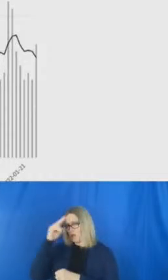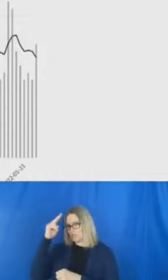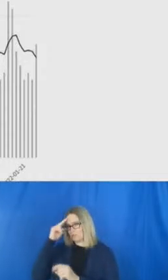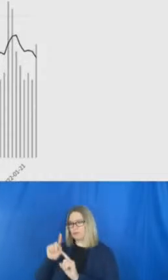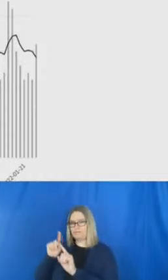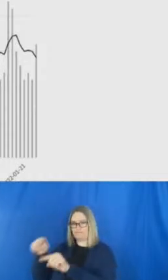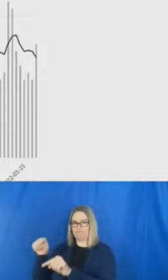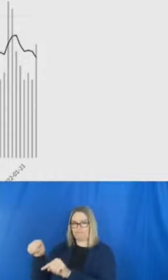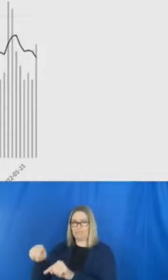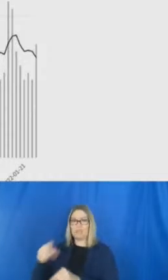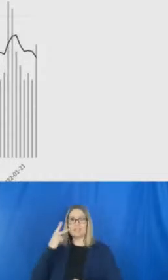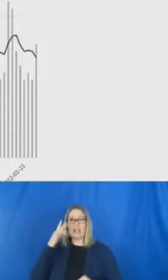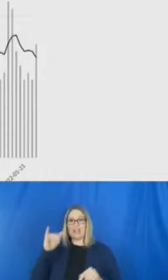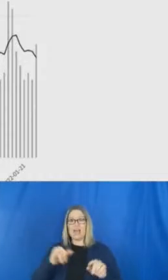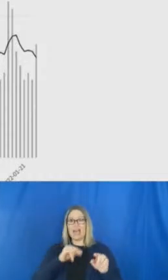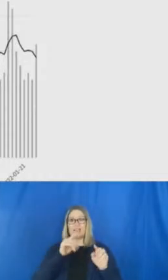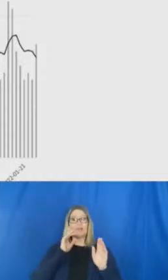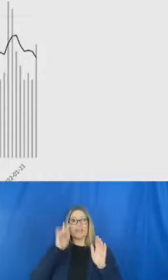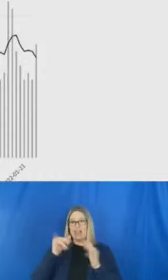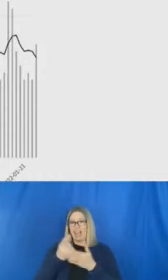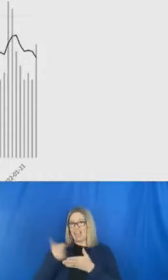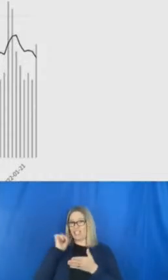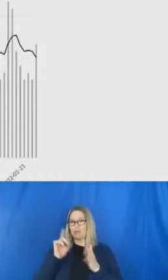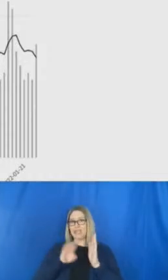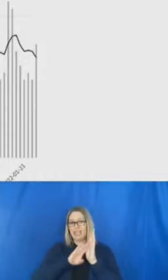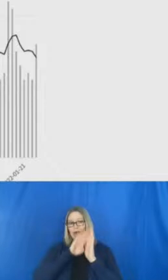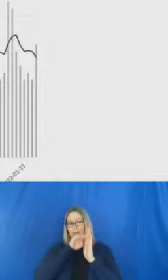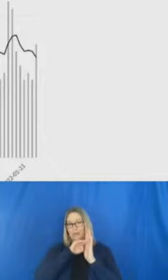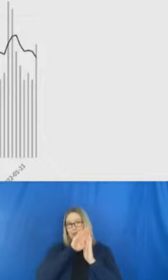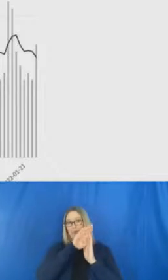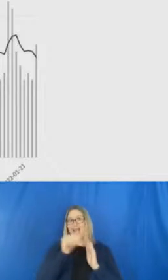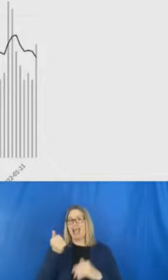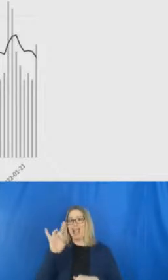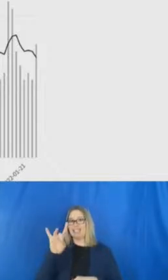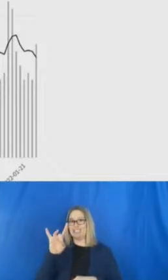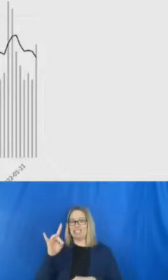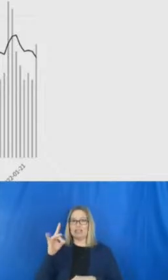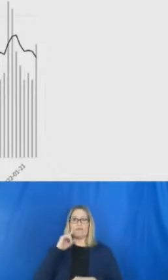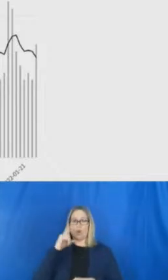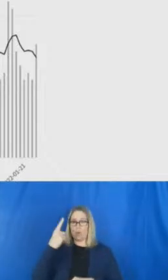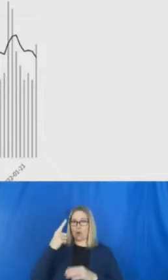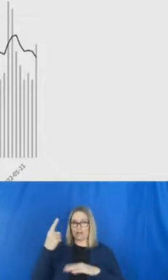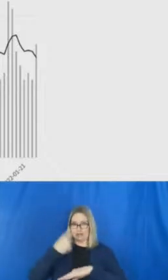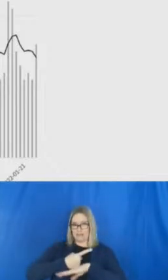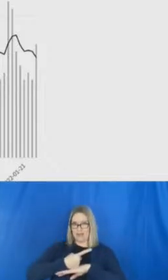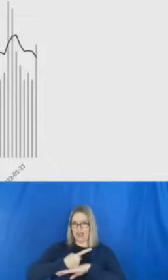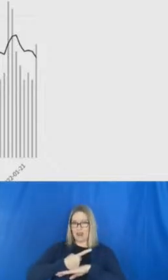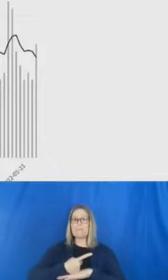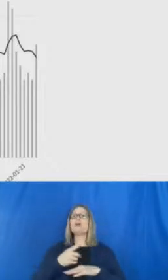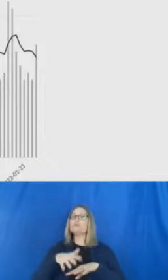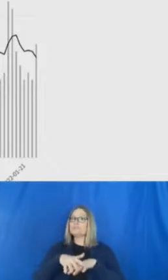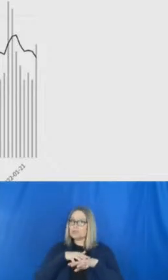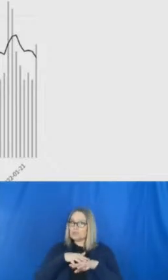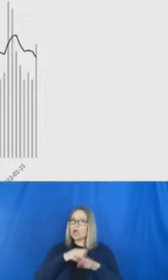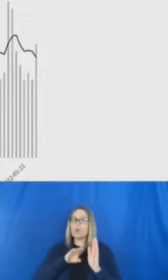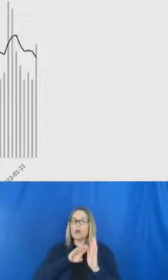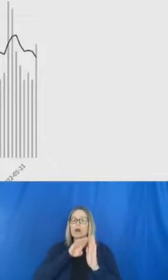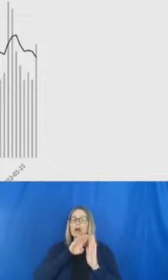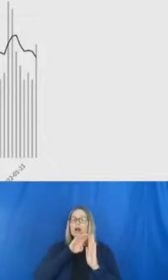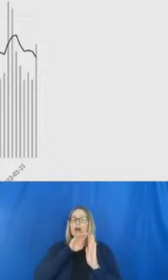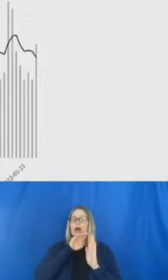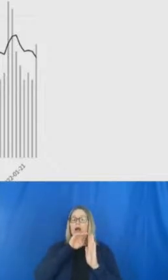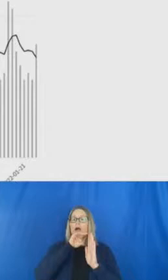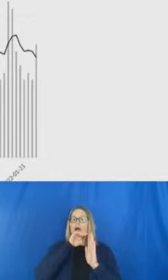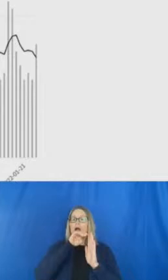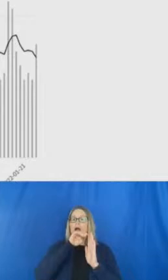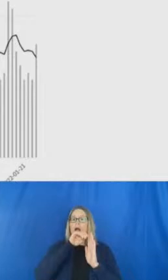a week ago at 18 per day and has been on a slow but steady decline since then, which is a very good trend, and it's what we were looking for and